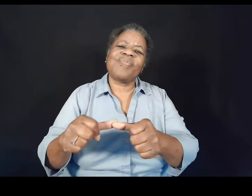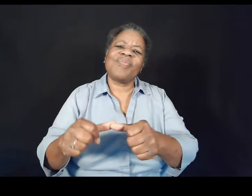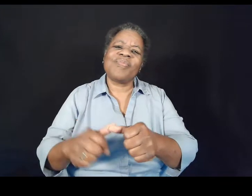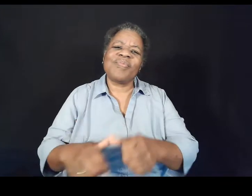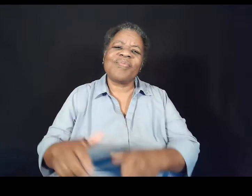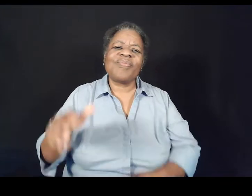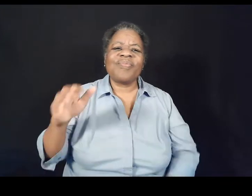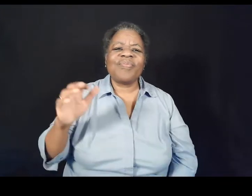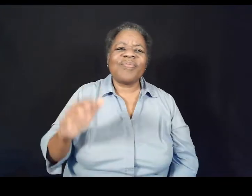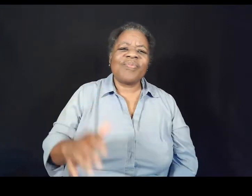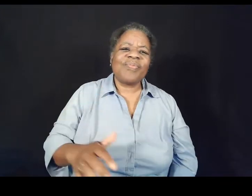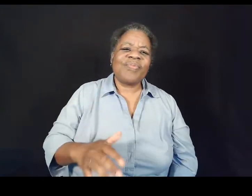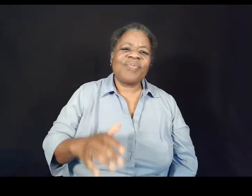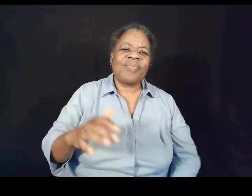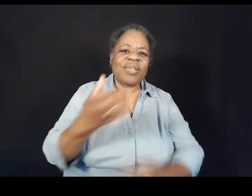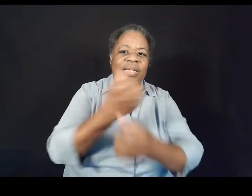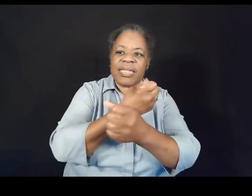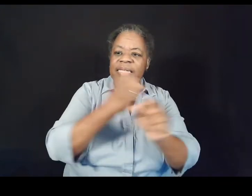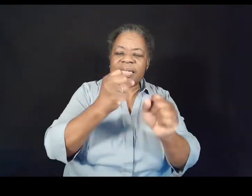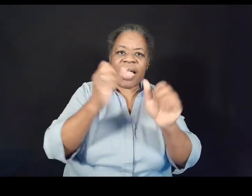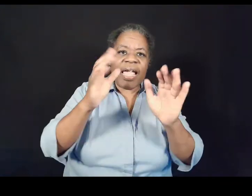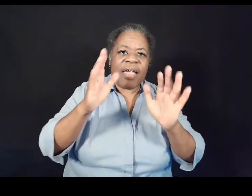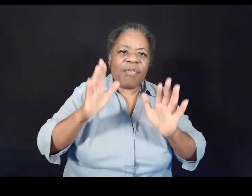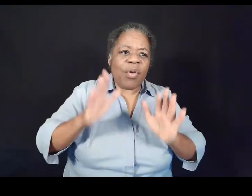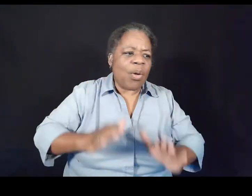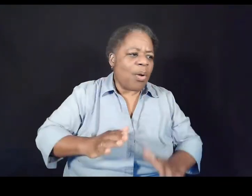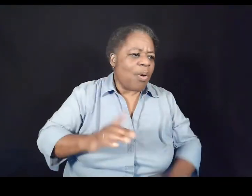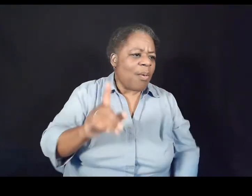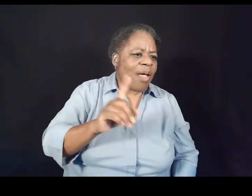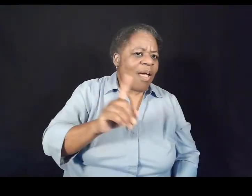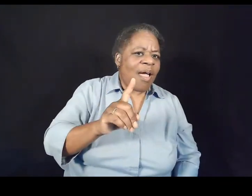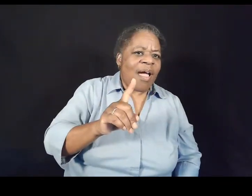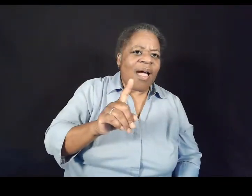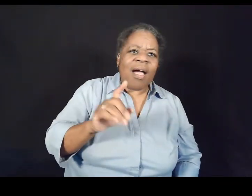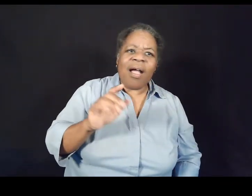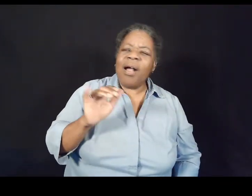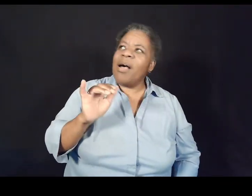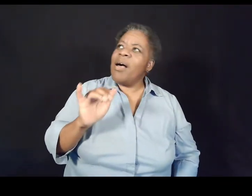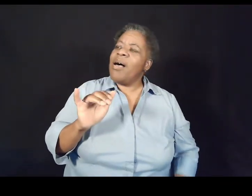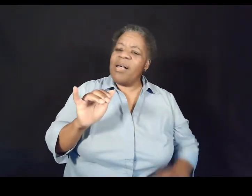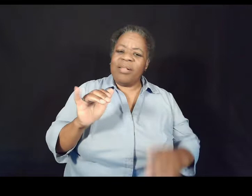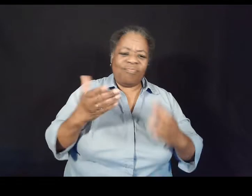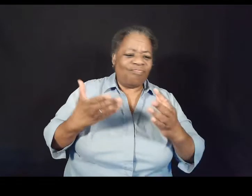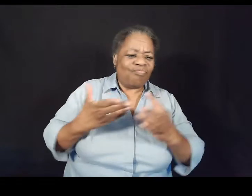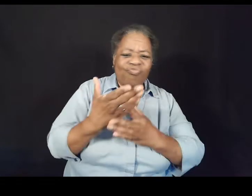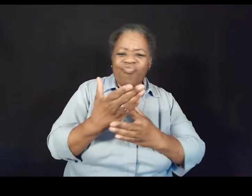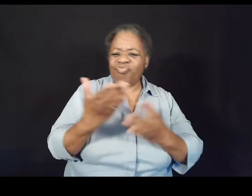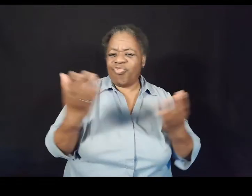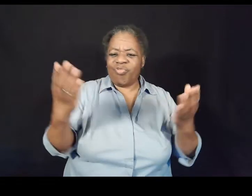strength. There is a Savior in the valley place.